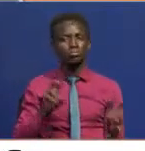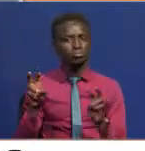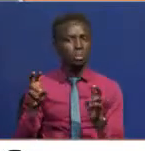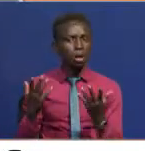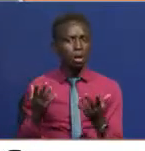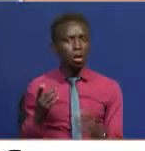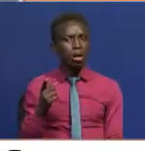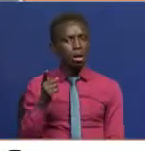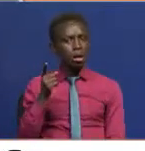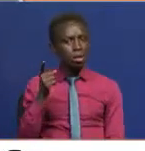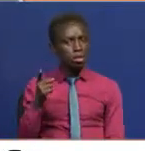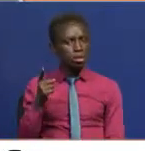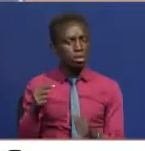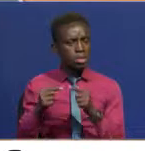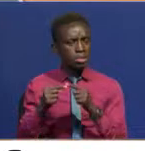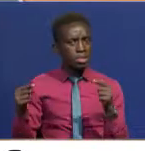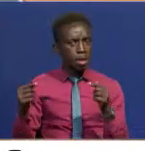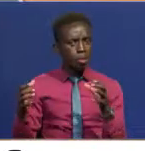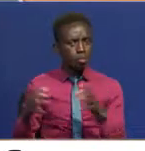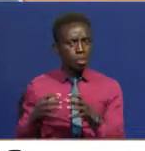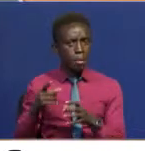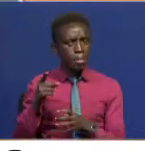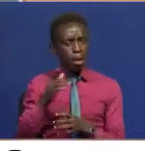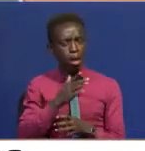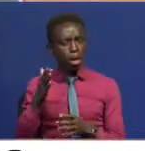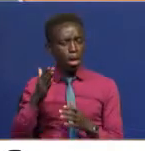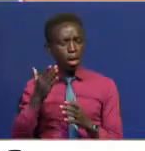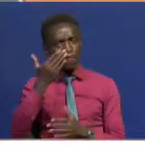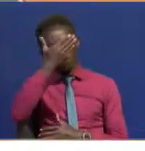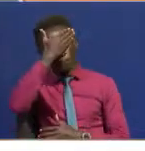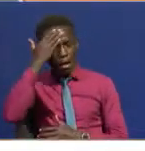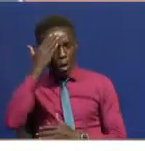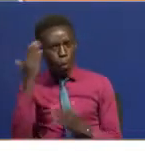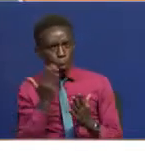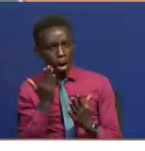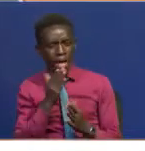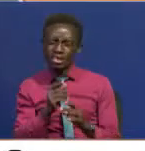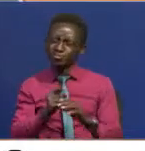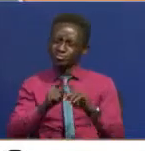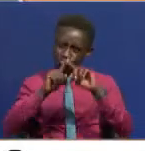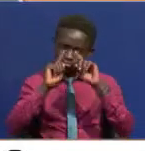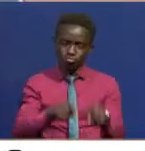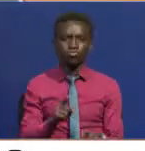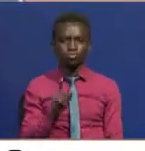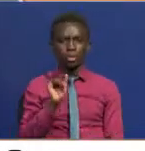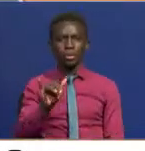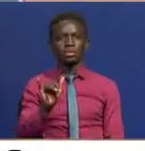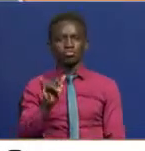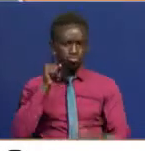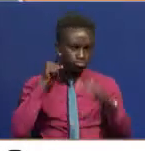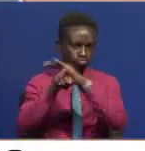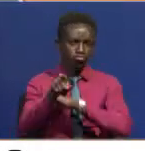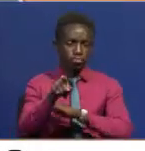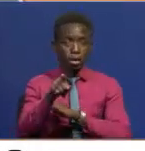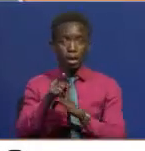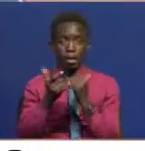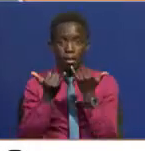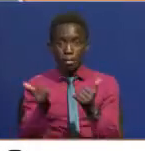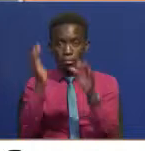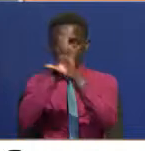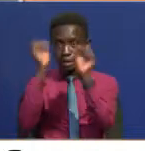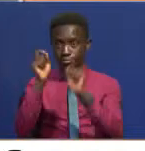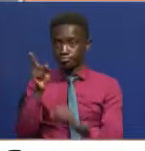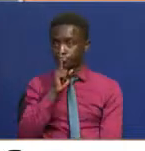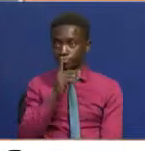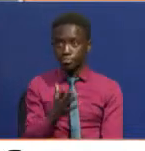not very attentive, and then we need to score on that side. So as the president is saying, from the regional levels,